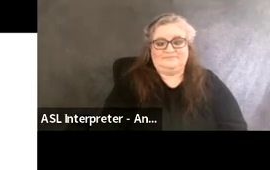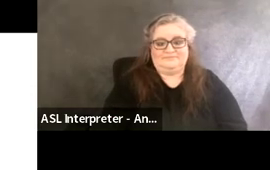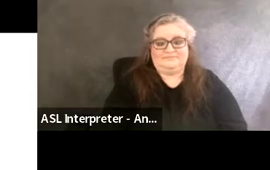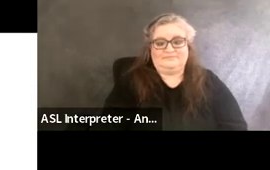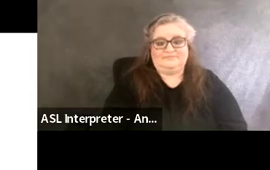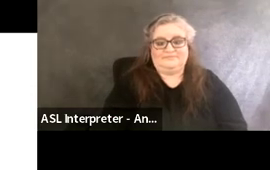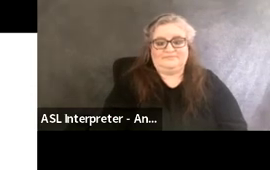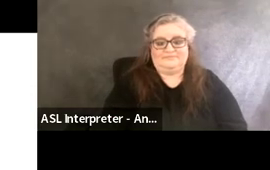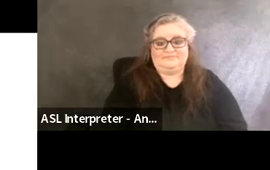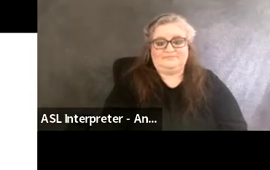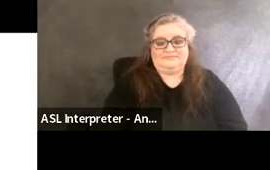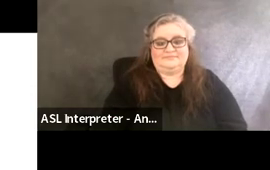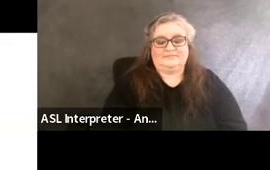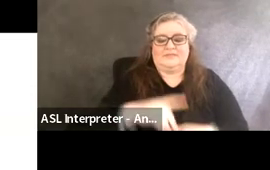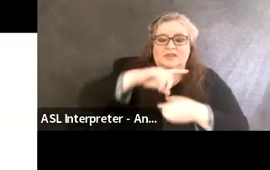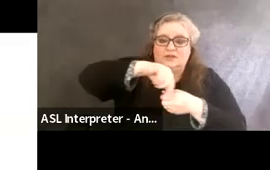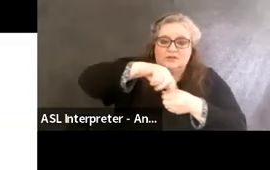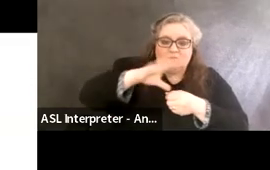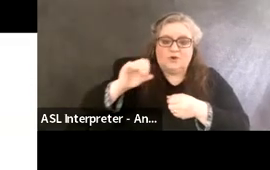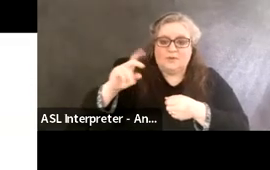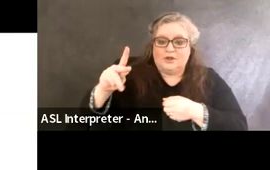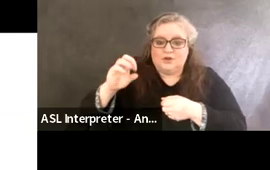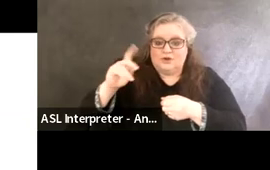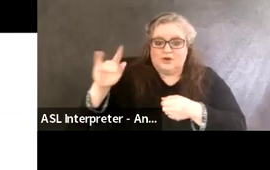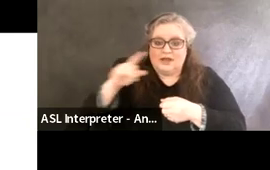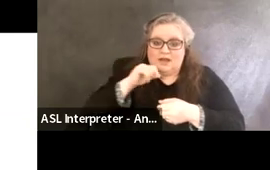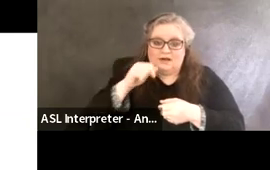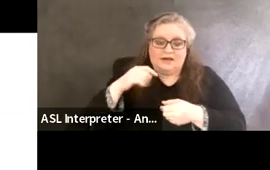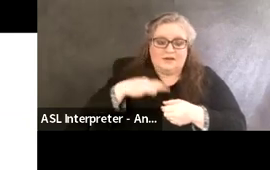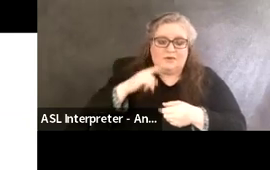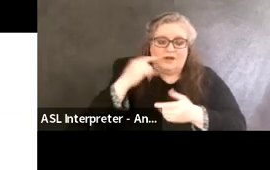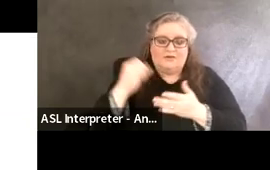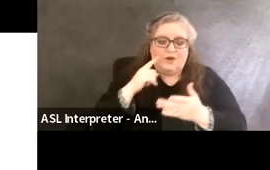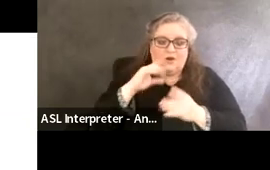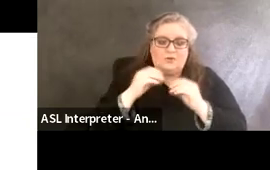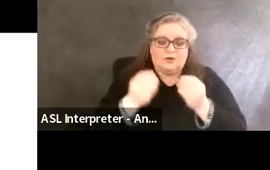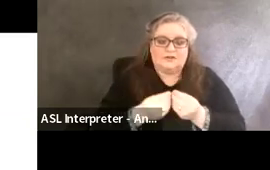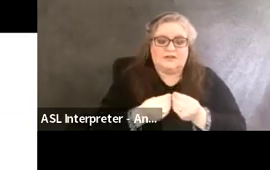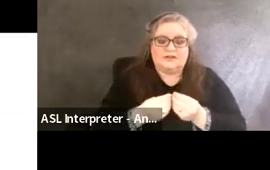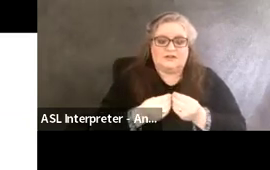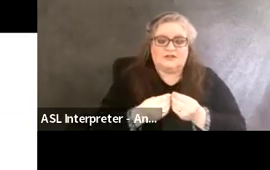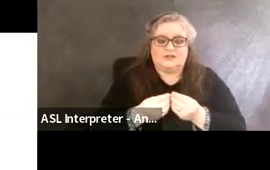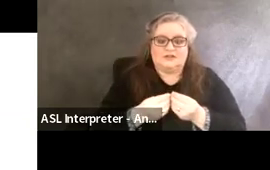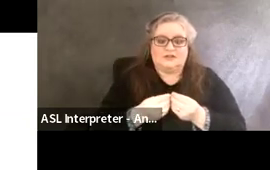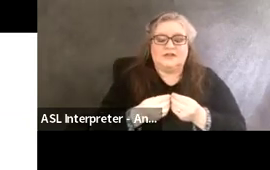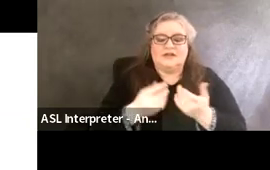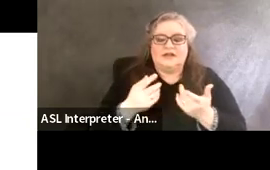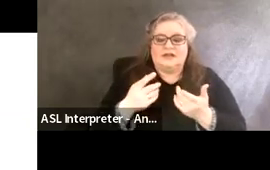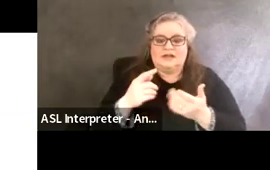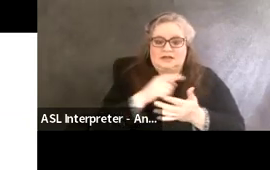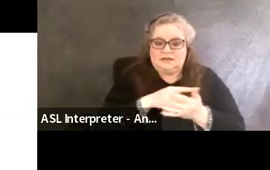So, suburban Cook County nonprofit art organizations. These have been called out